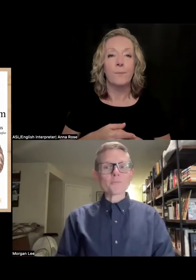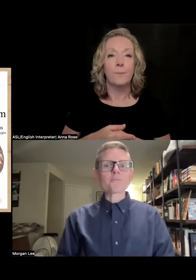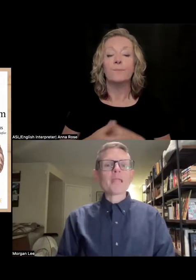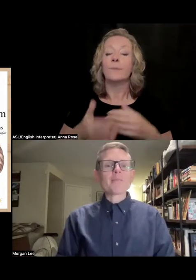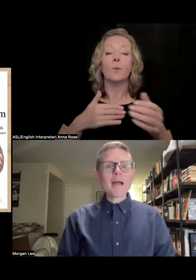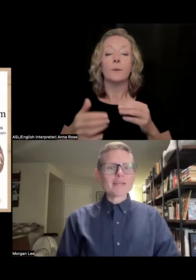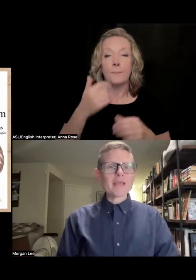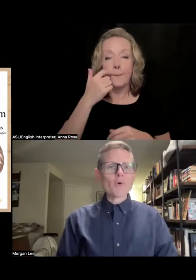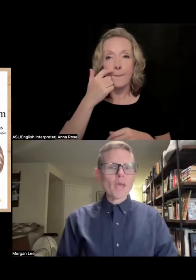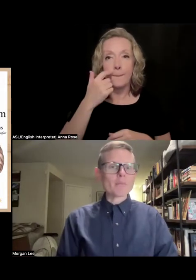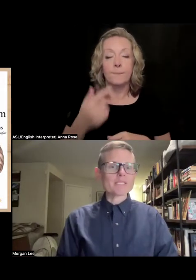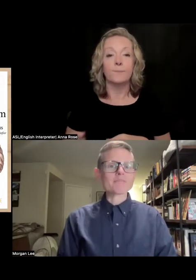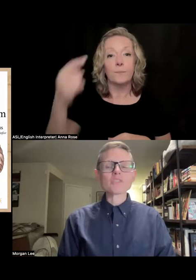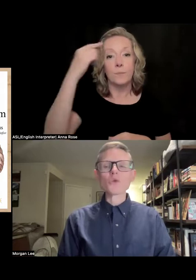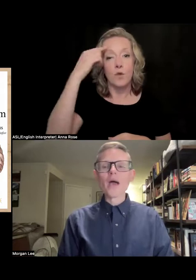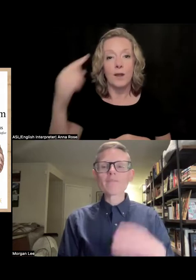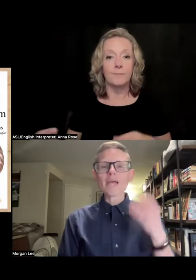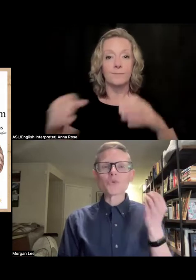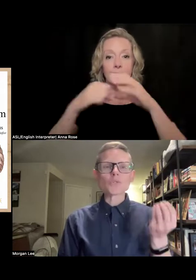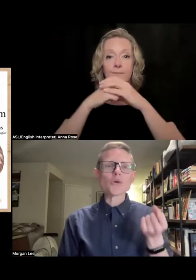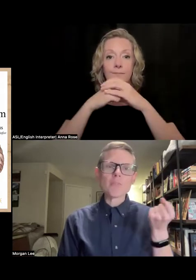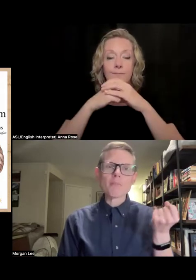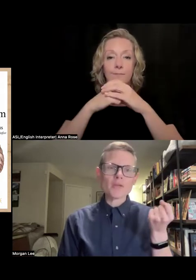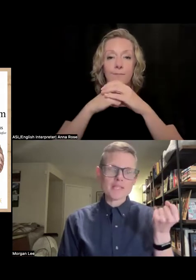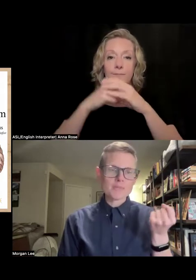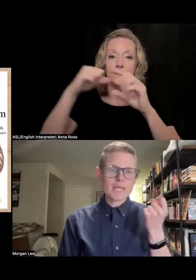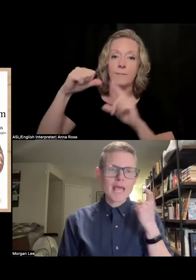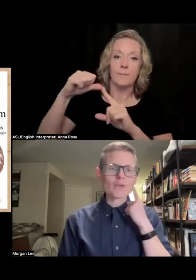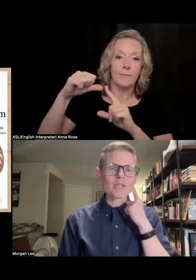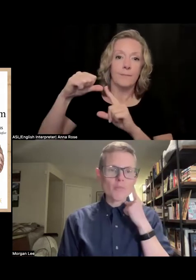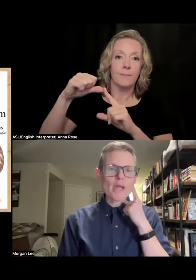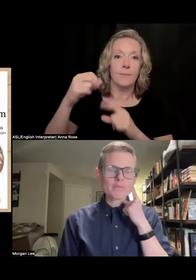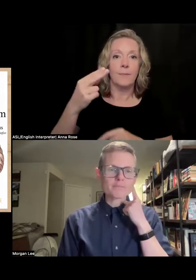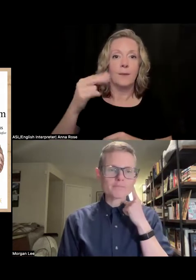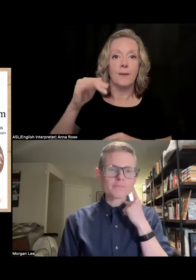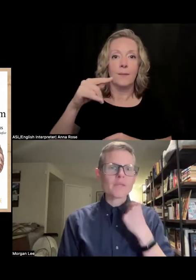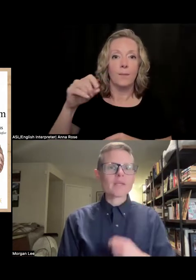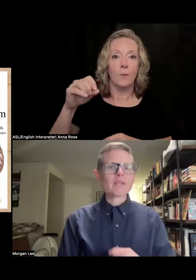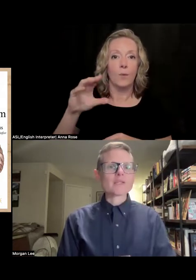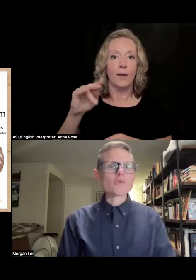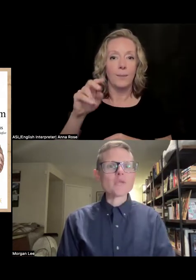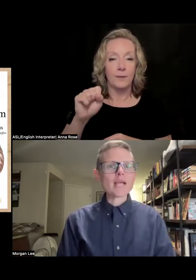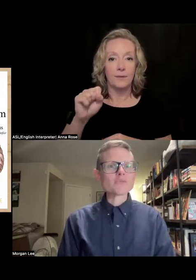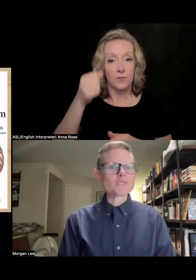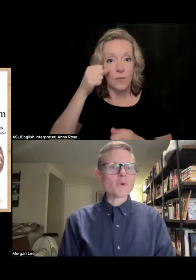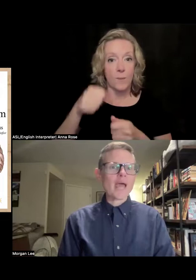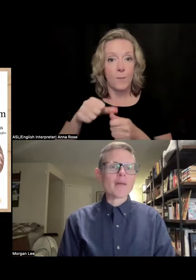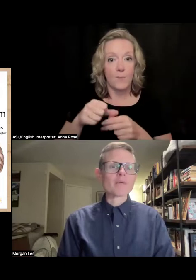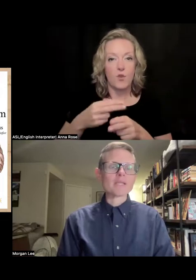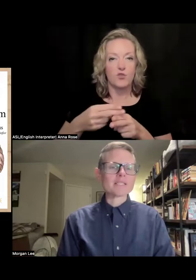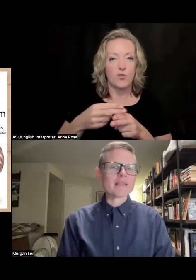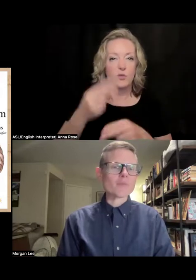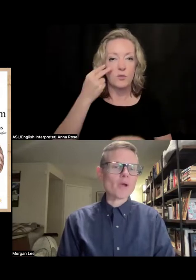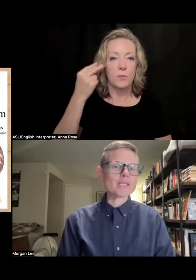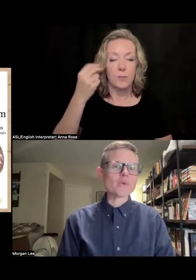So back to the hippocampus. So you have that short-term memory that's being held in the brain. So next, what's going to